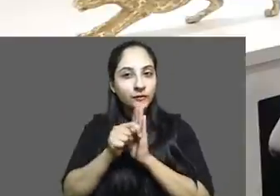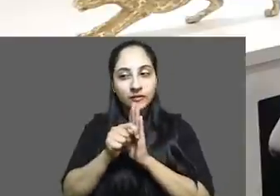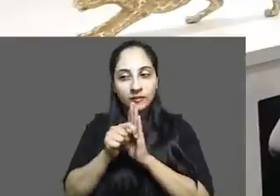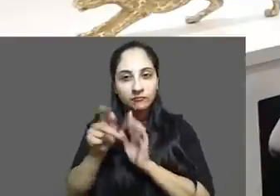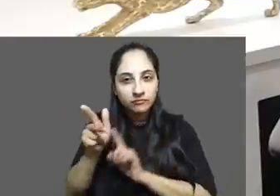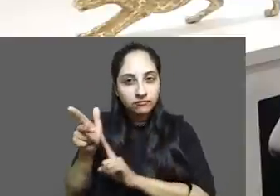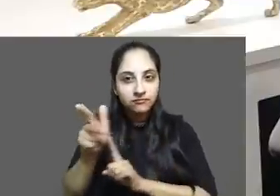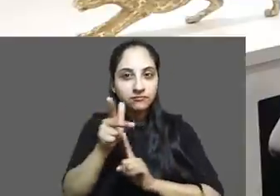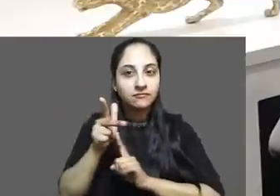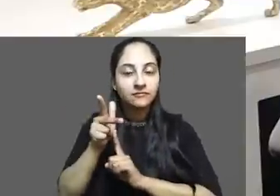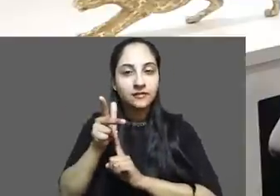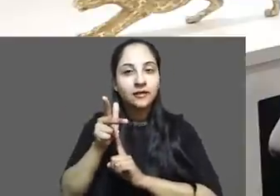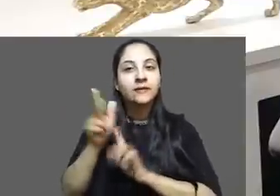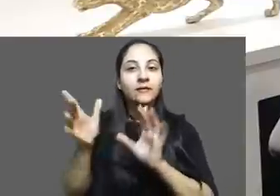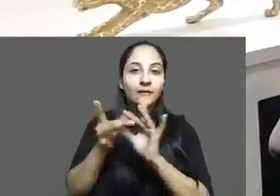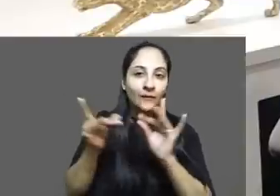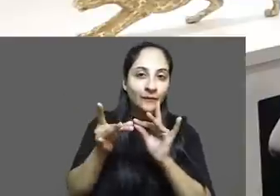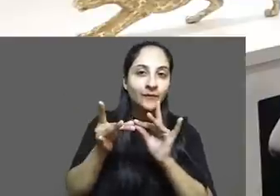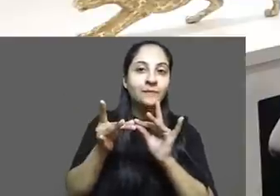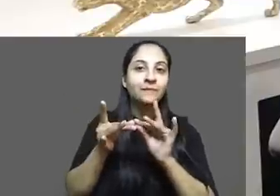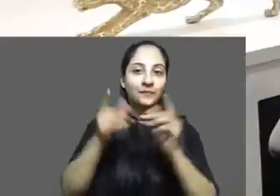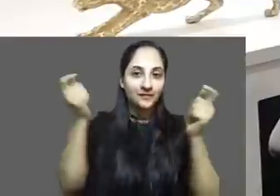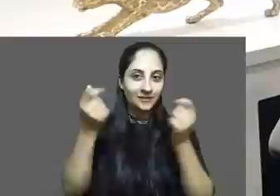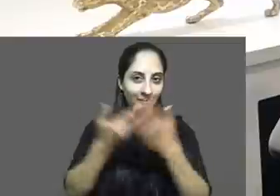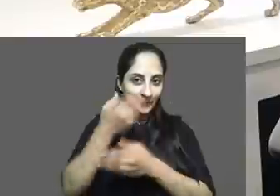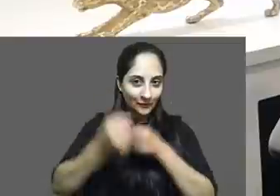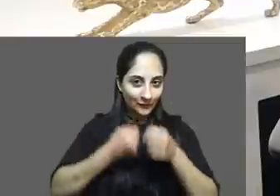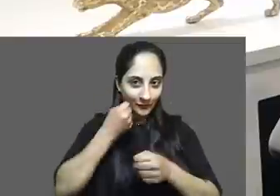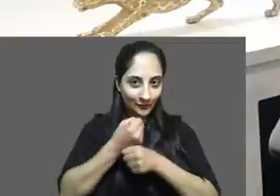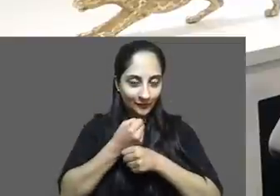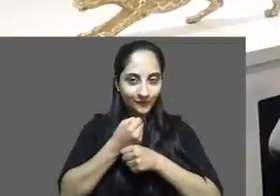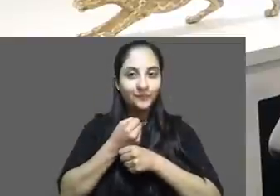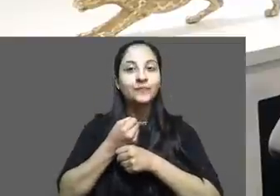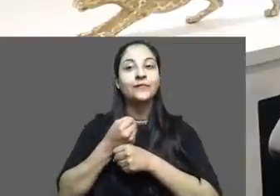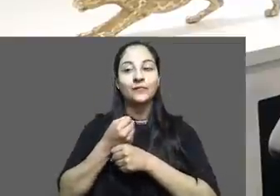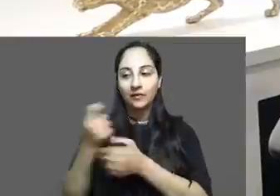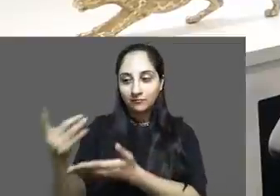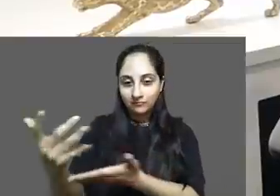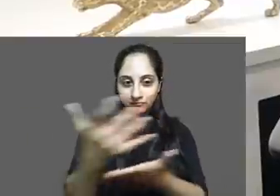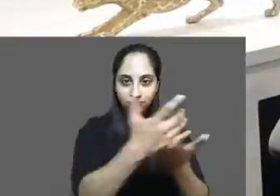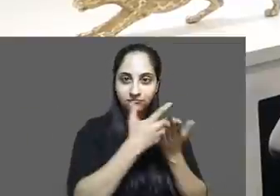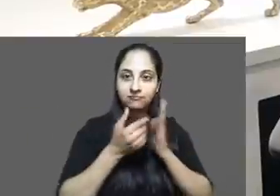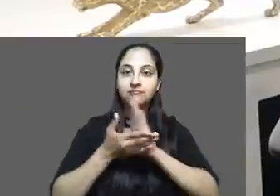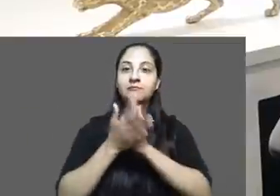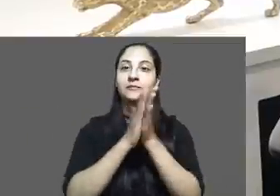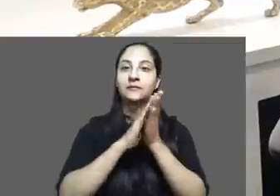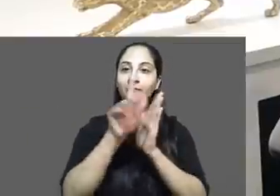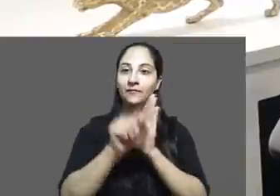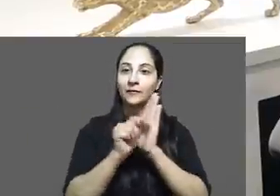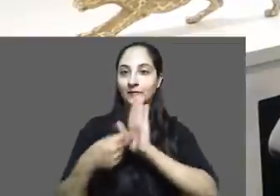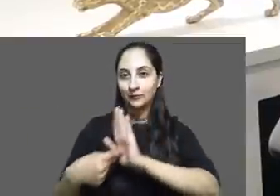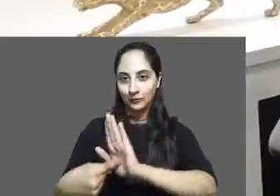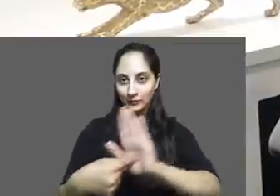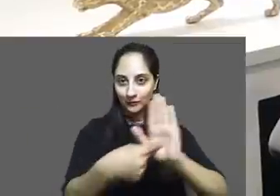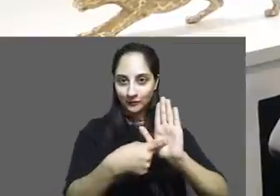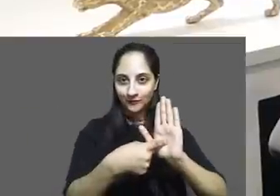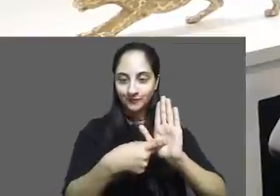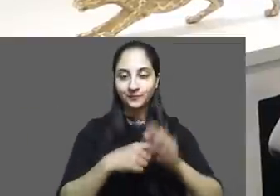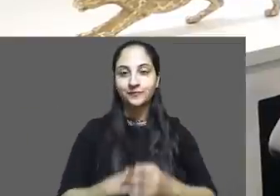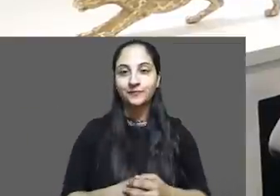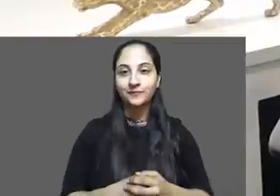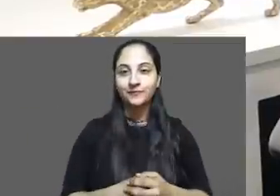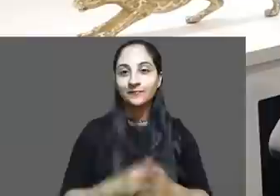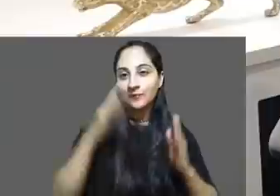to bring special Navroz greetings on behalf of all of our Mukhi Kamriya and Mukhiani Kamriyani across